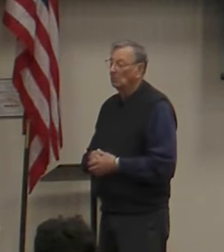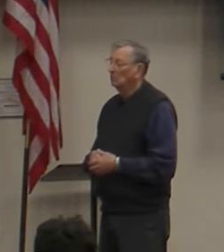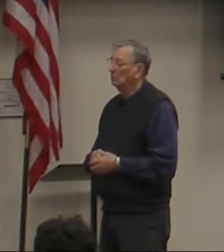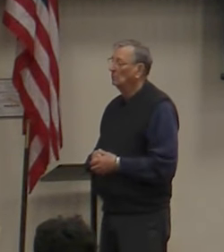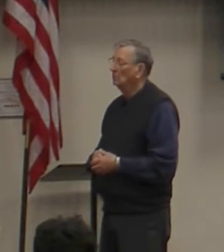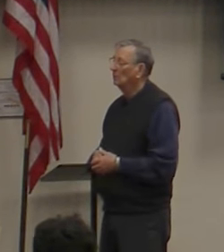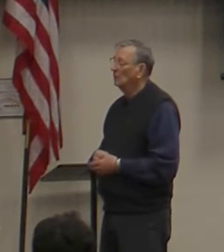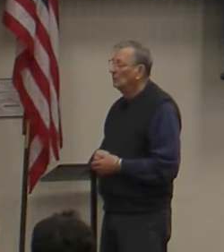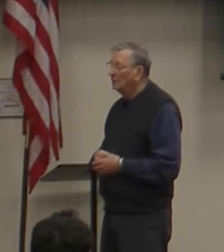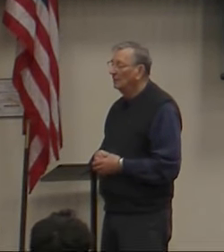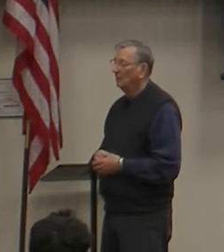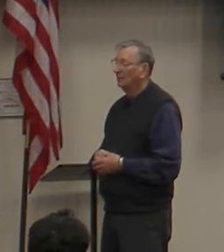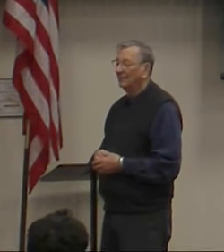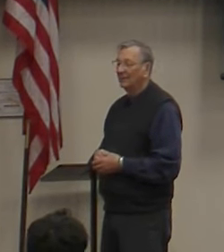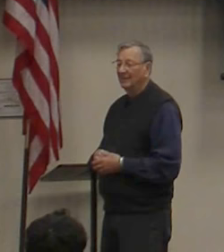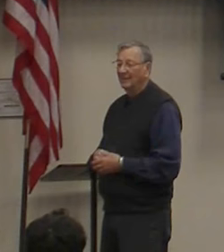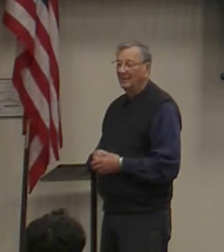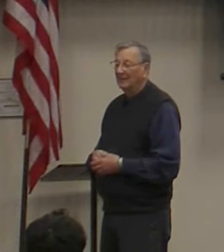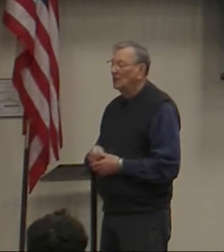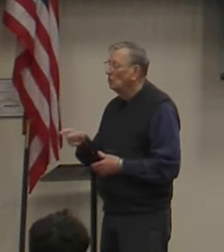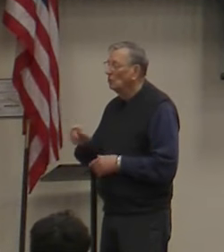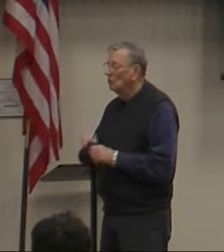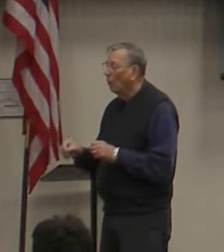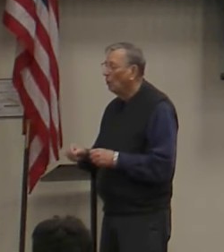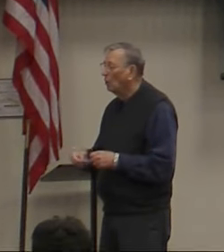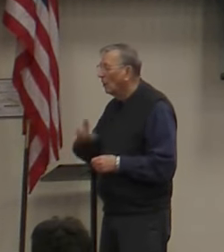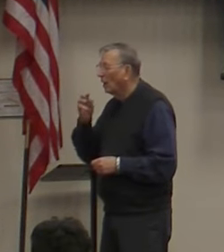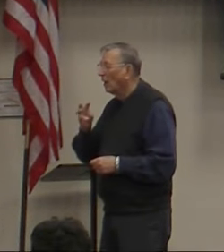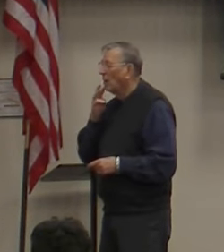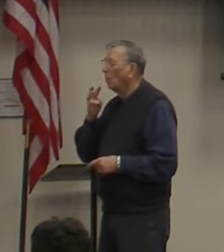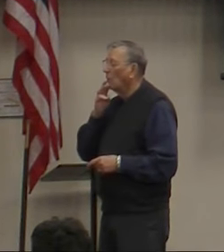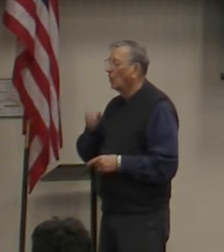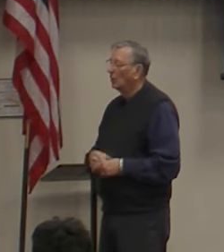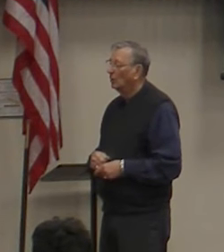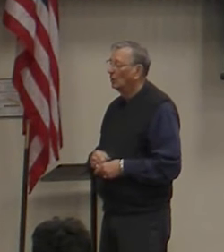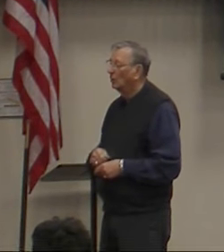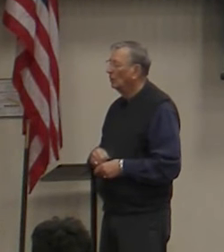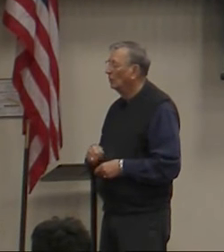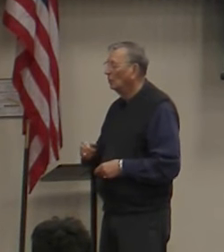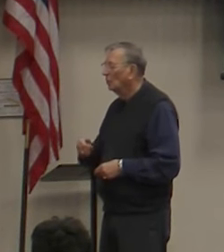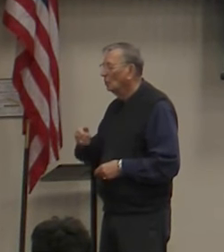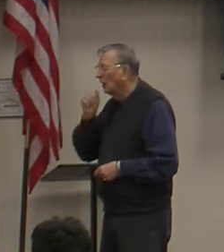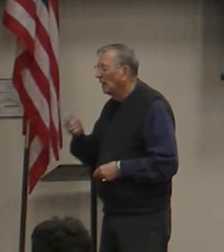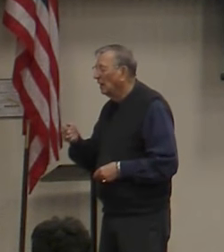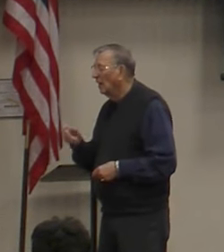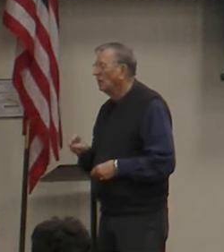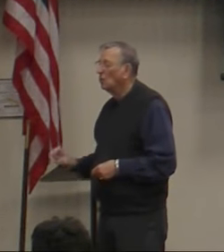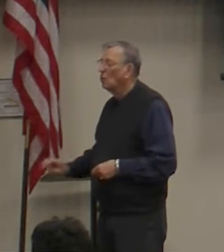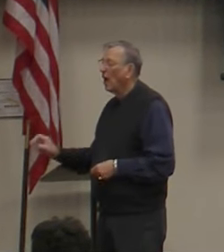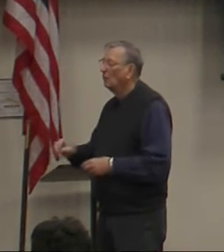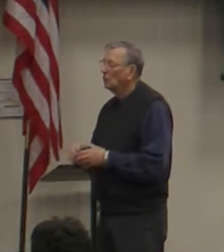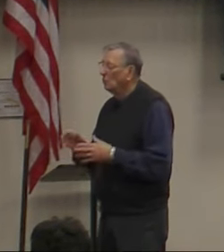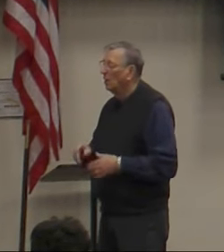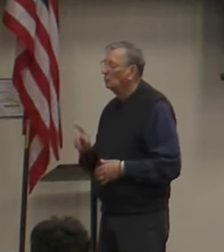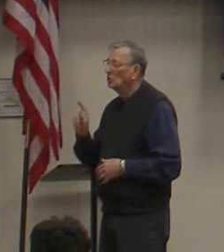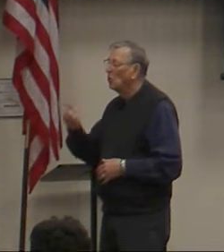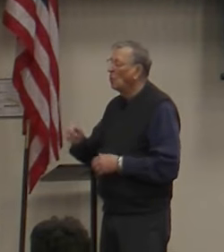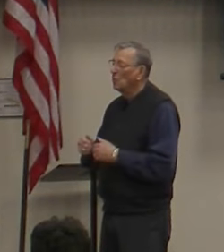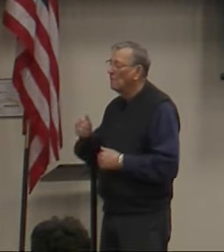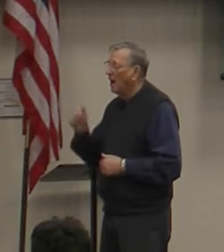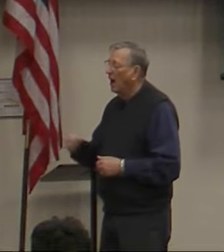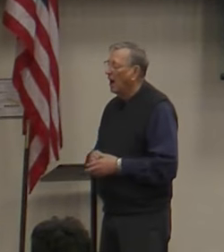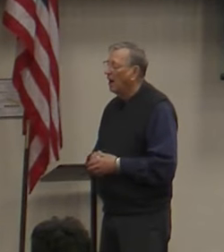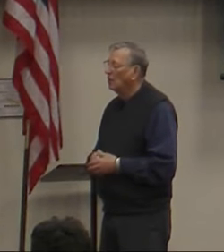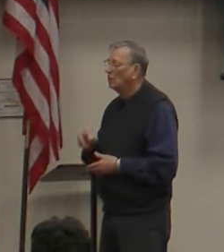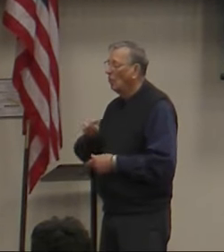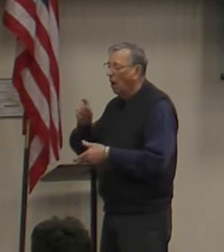don't sleep, you don't drink a lot of water, you drink anything else, you travel too much, you go too far,